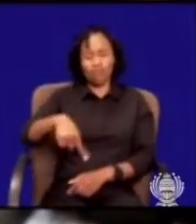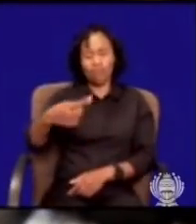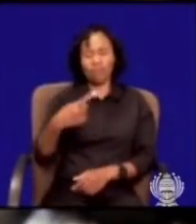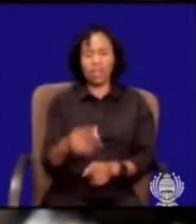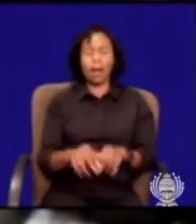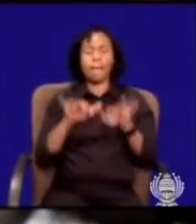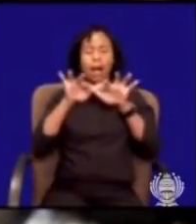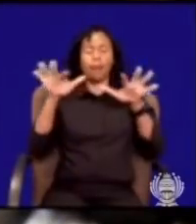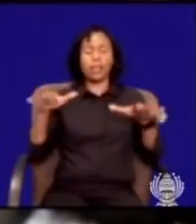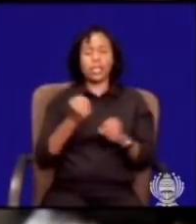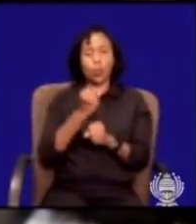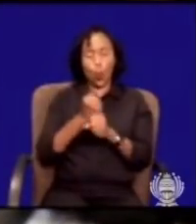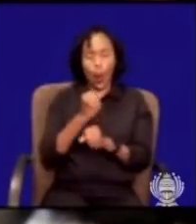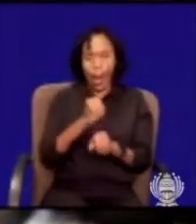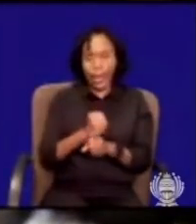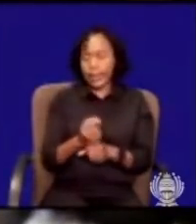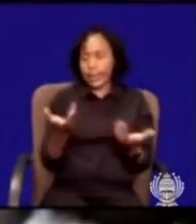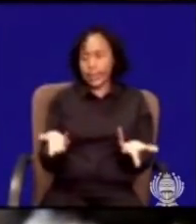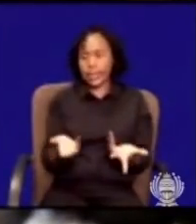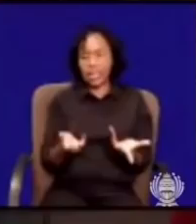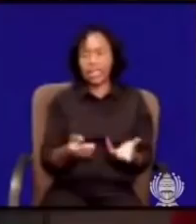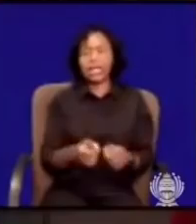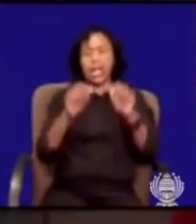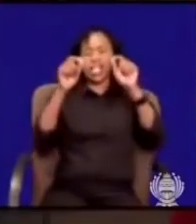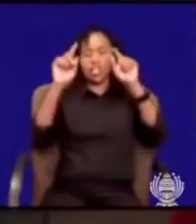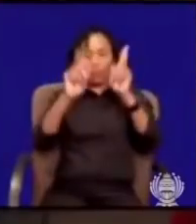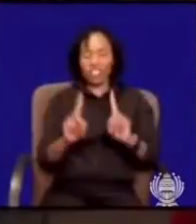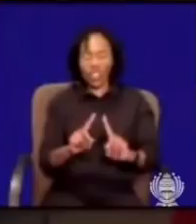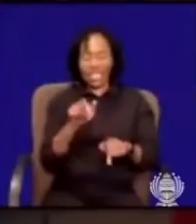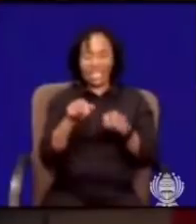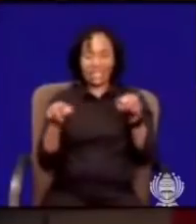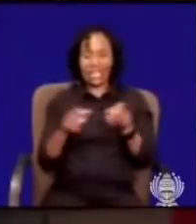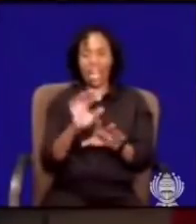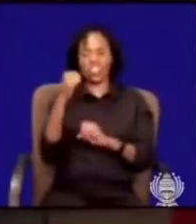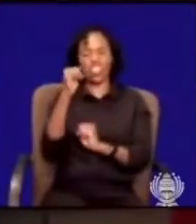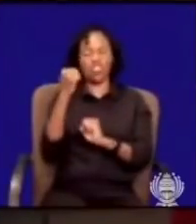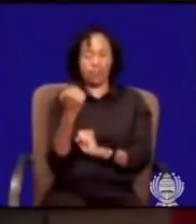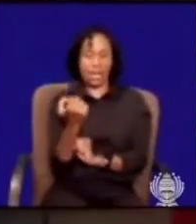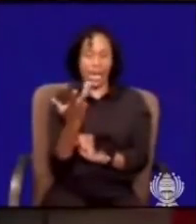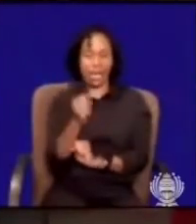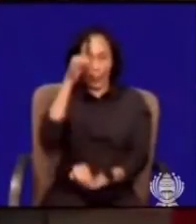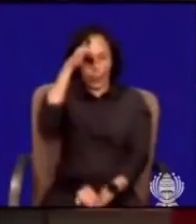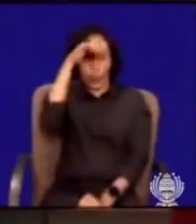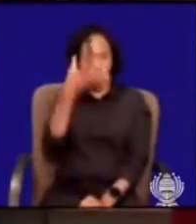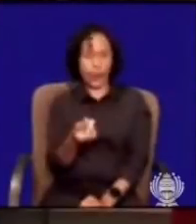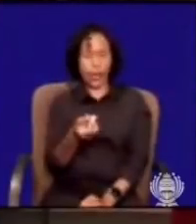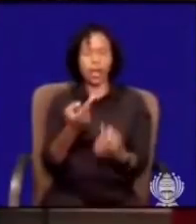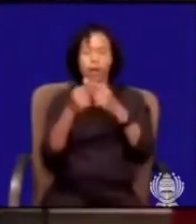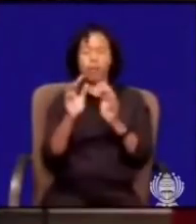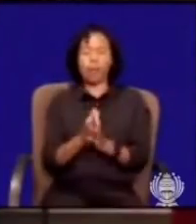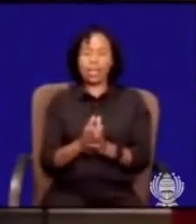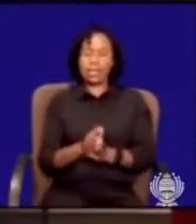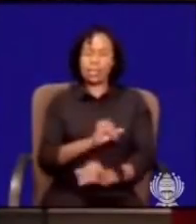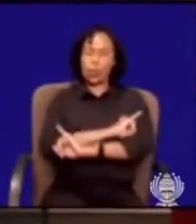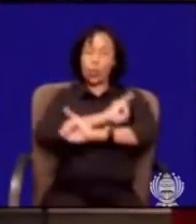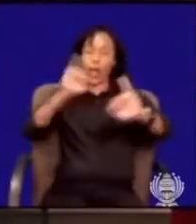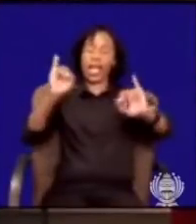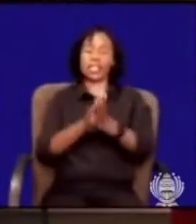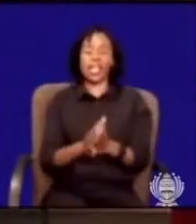agent with tenuous specialist engineering credentials, but extremely powerful ANC